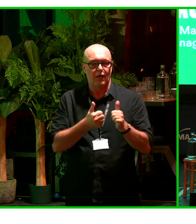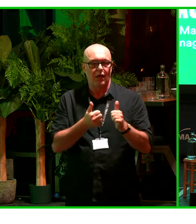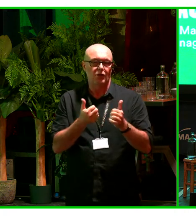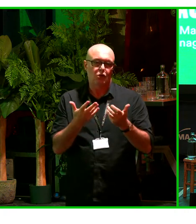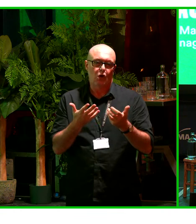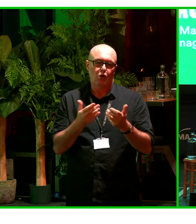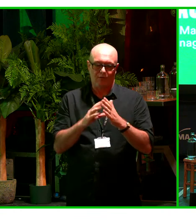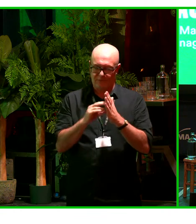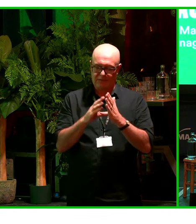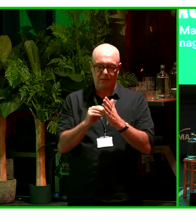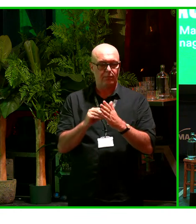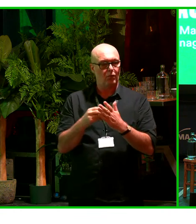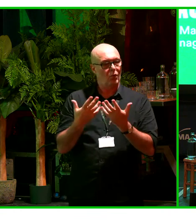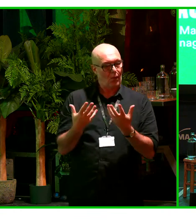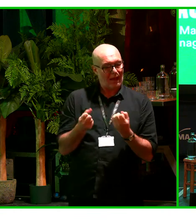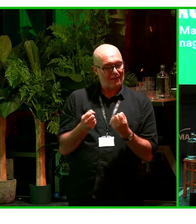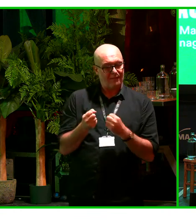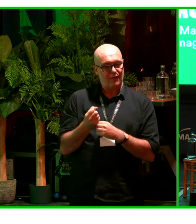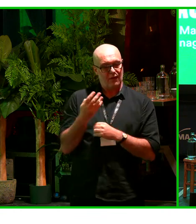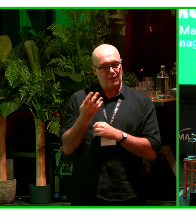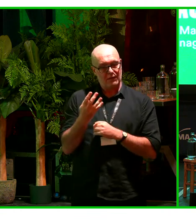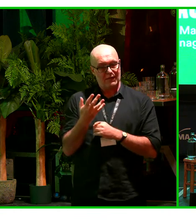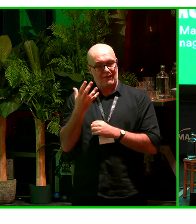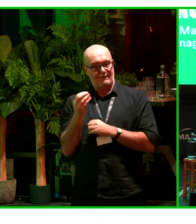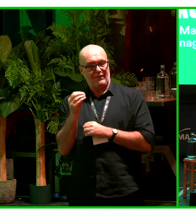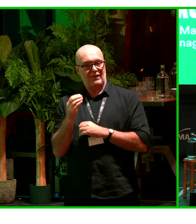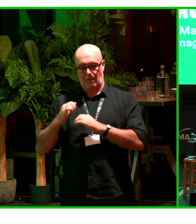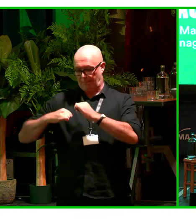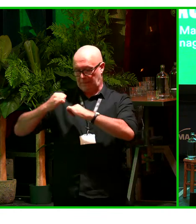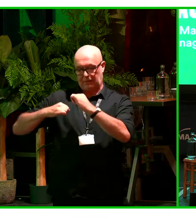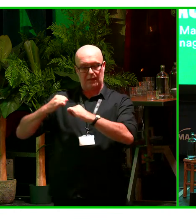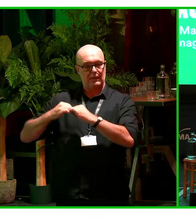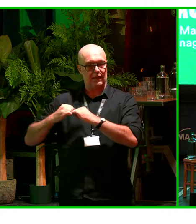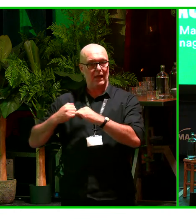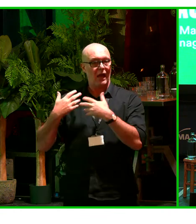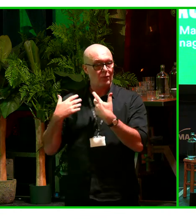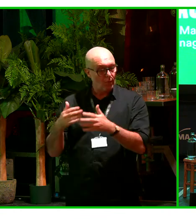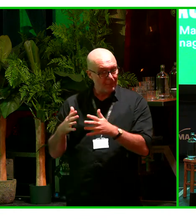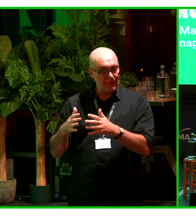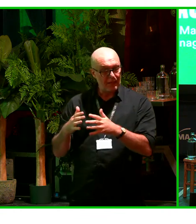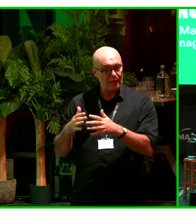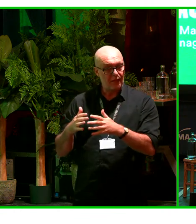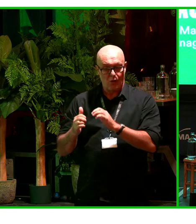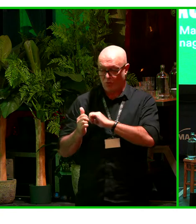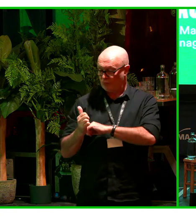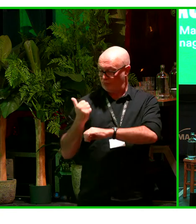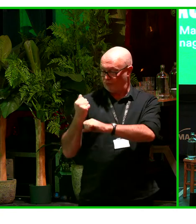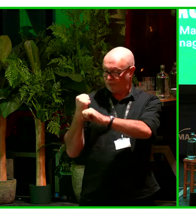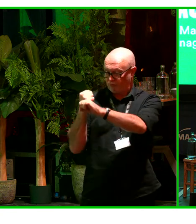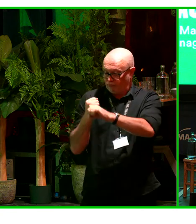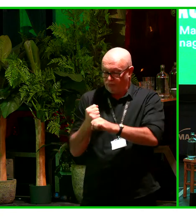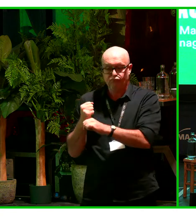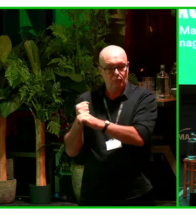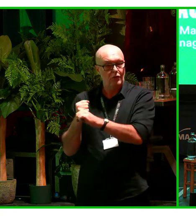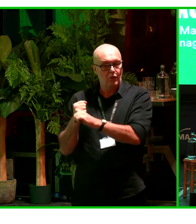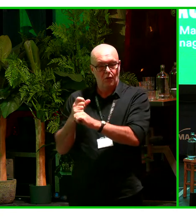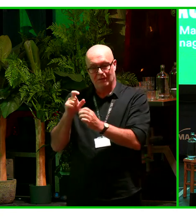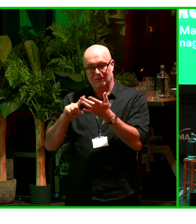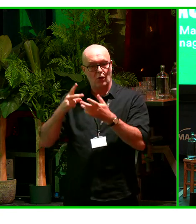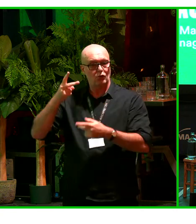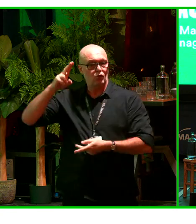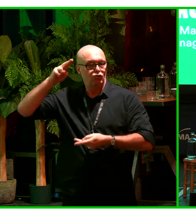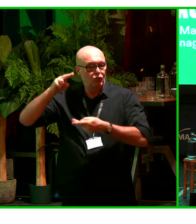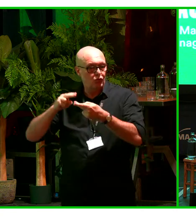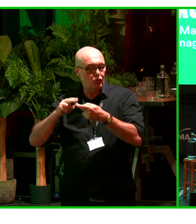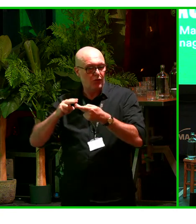our 1950s building to basically retrofit it and decarbonize. Look at the sort of sequencing of the activity that needs to get